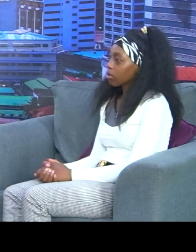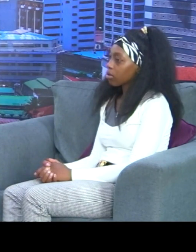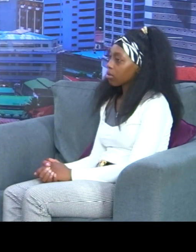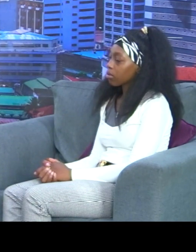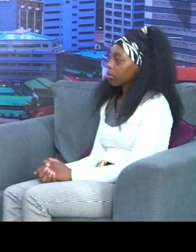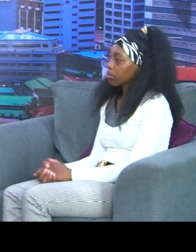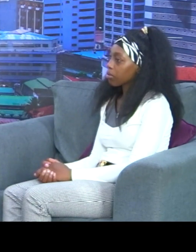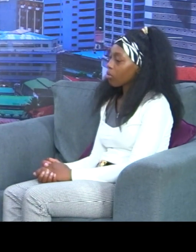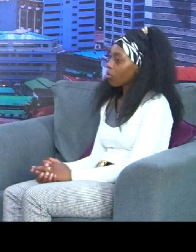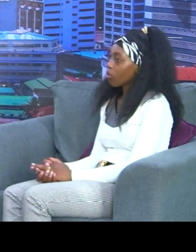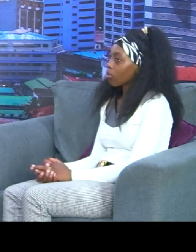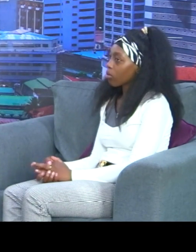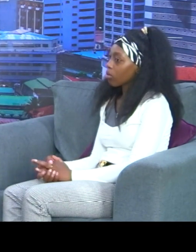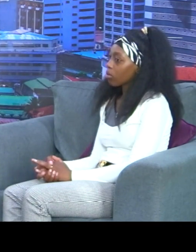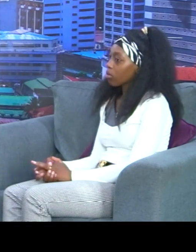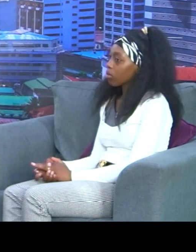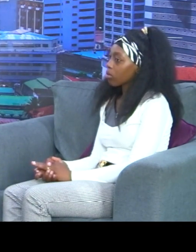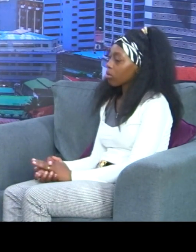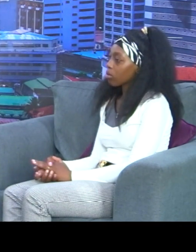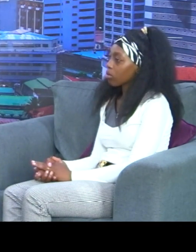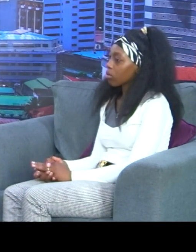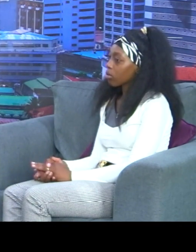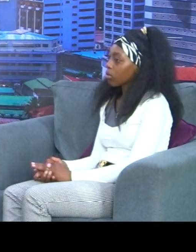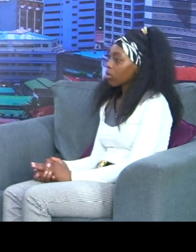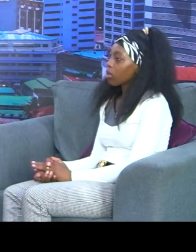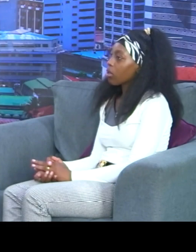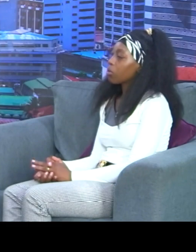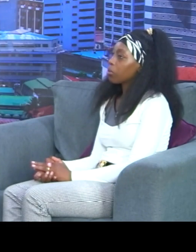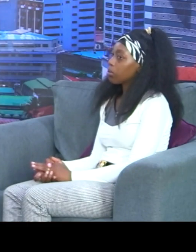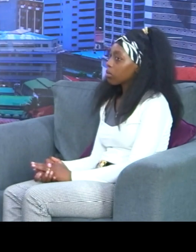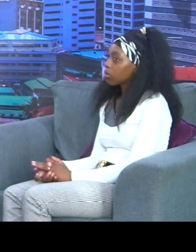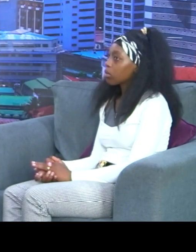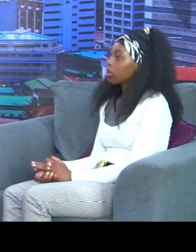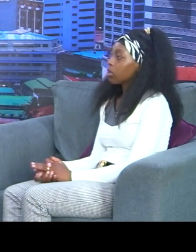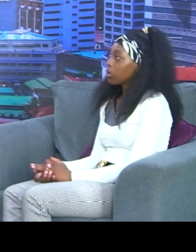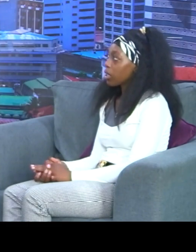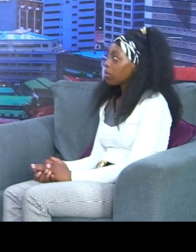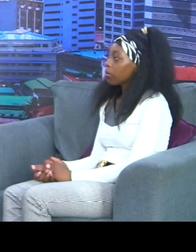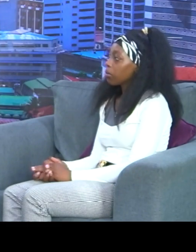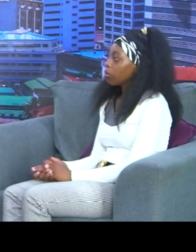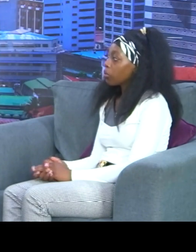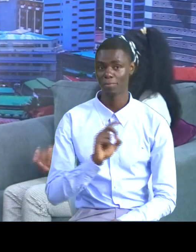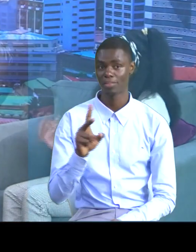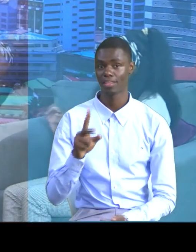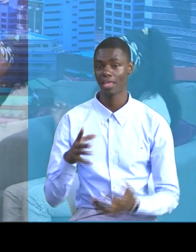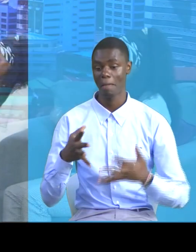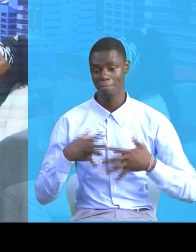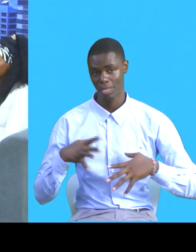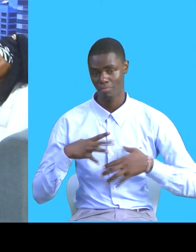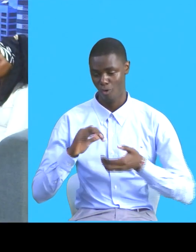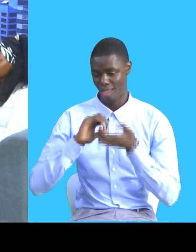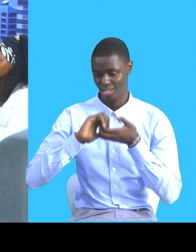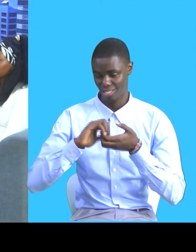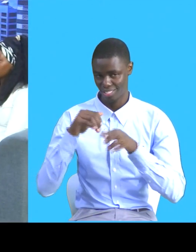don't have an opportunity to read books? What would they do? Oh, okay. People would engage in